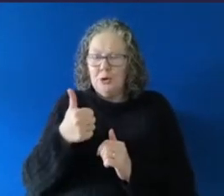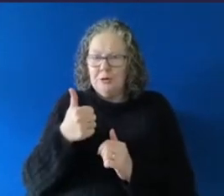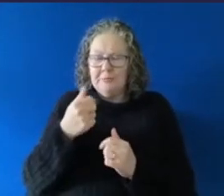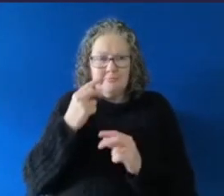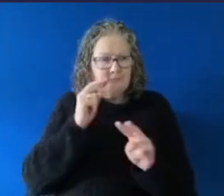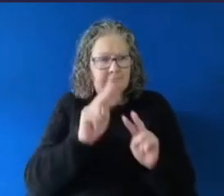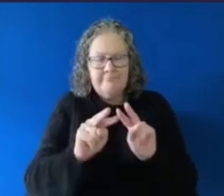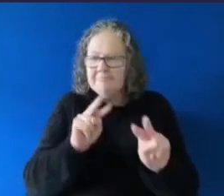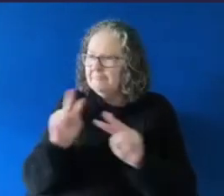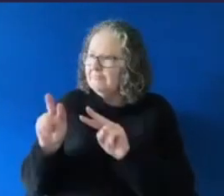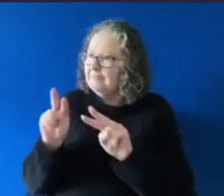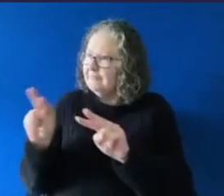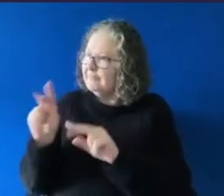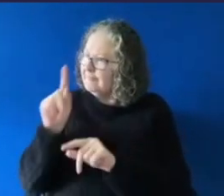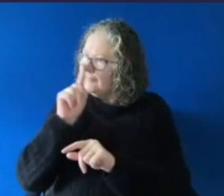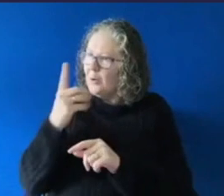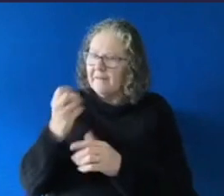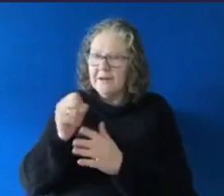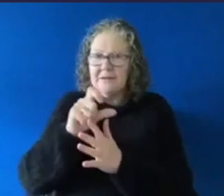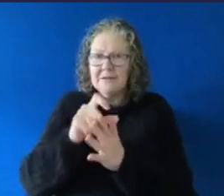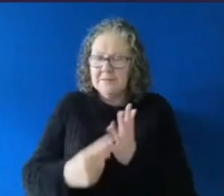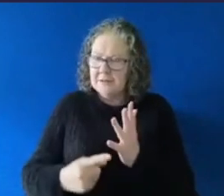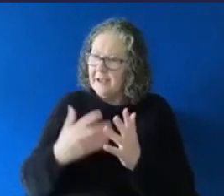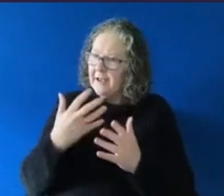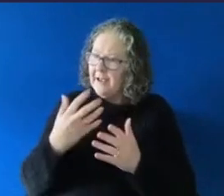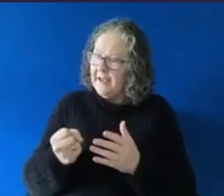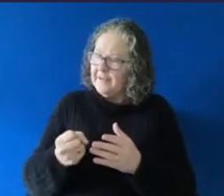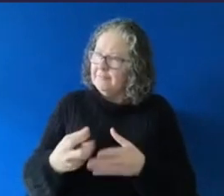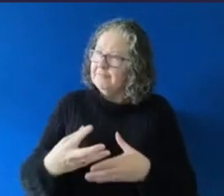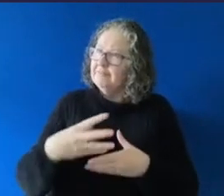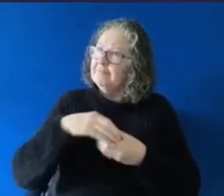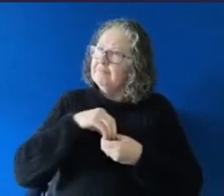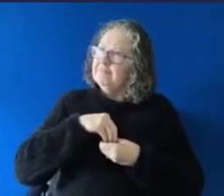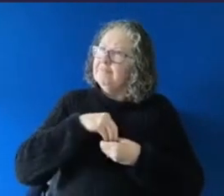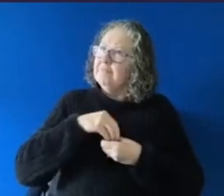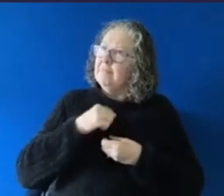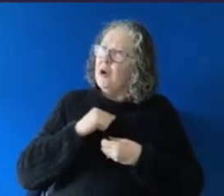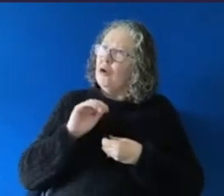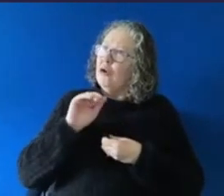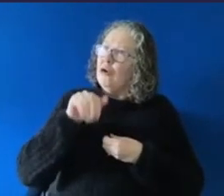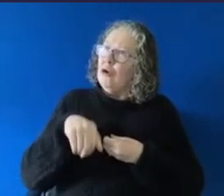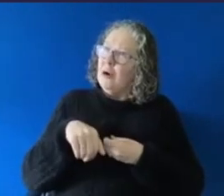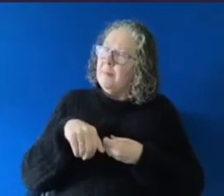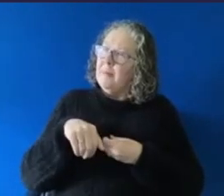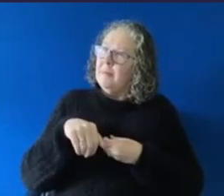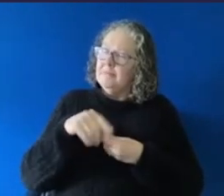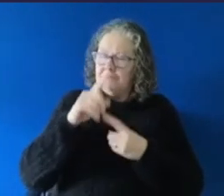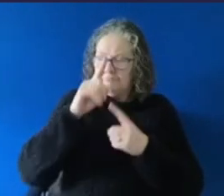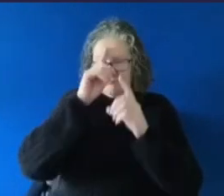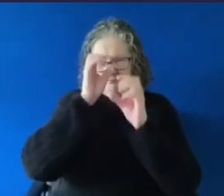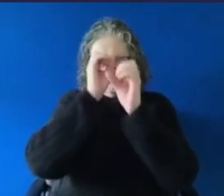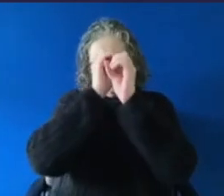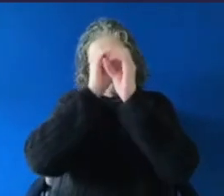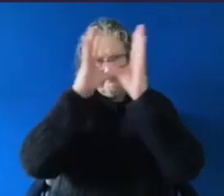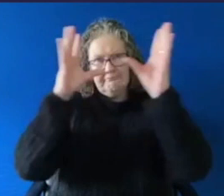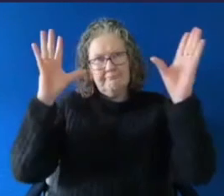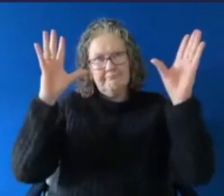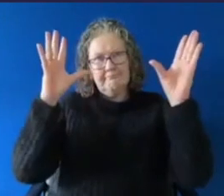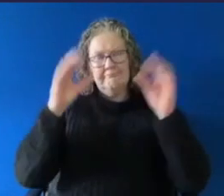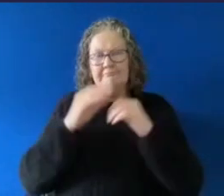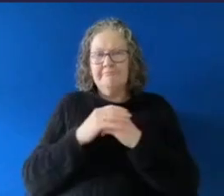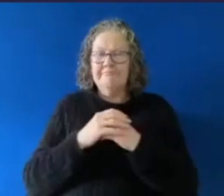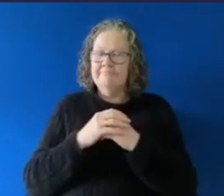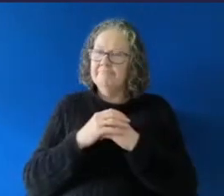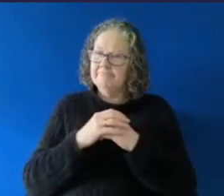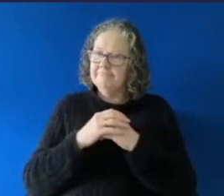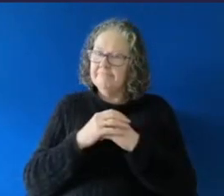disabilities holding home-based roles into the minds of others. What they then see isn't easily unseen, and I think this